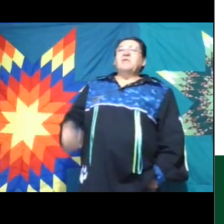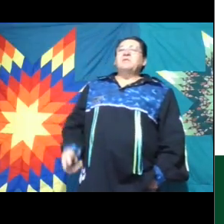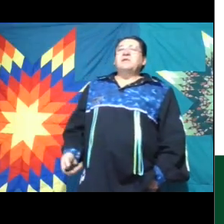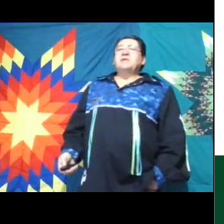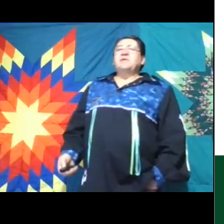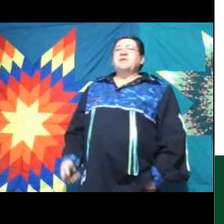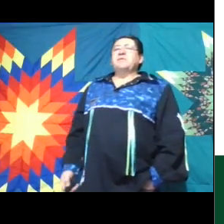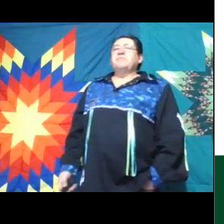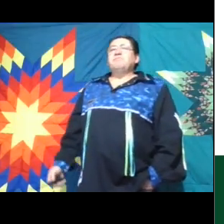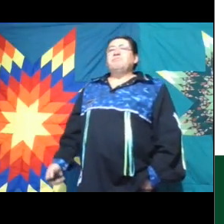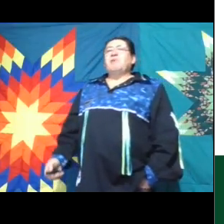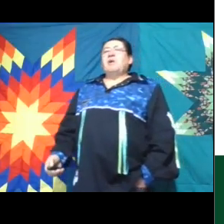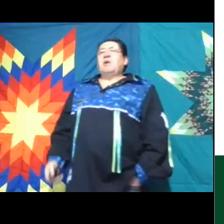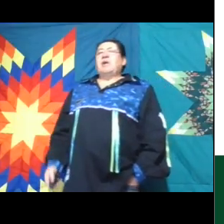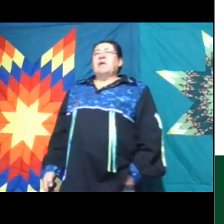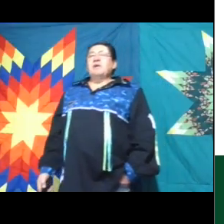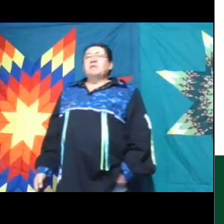through ethnocentrism,